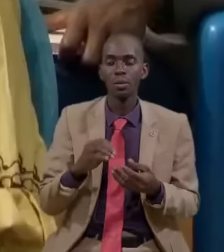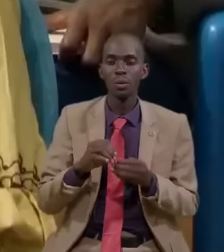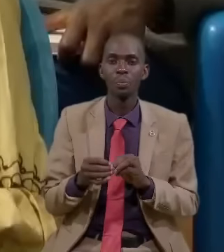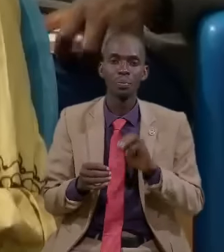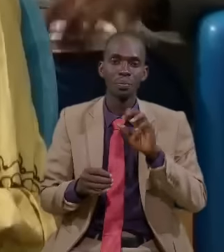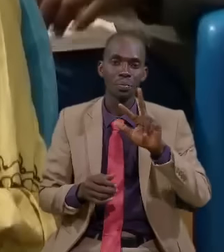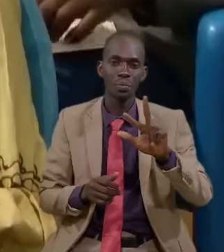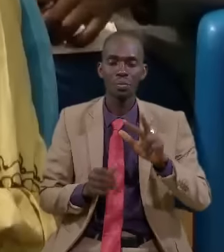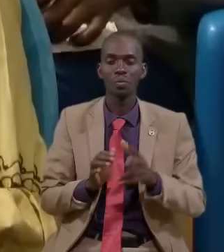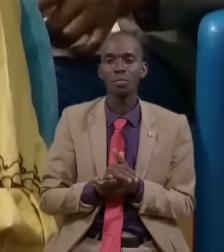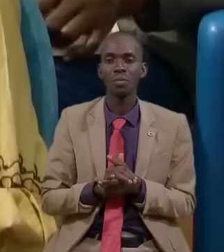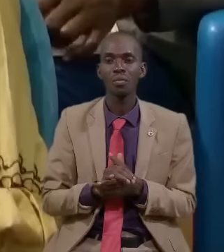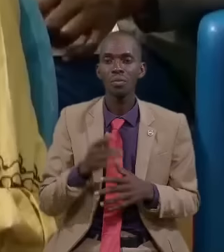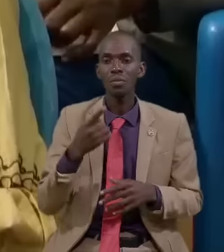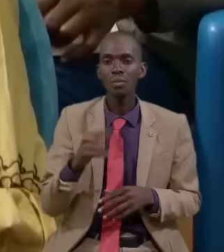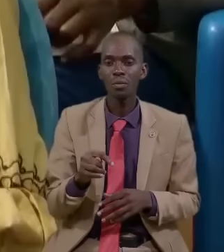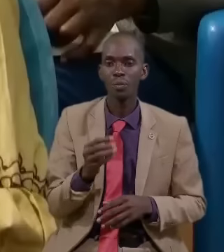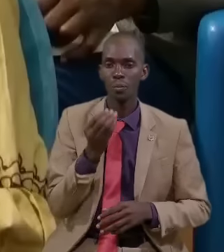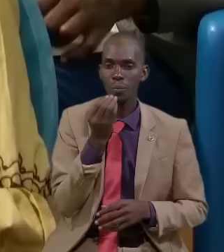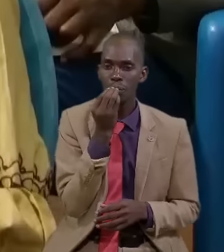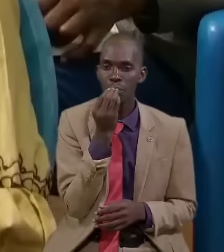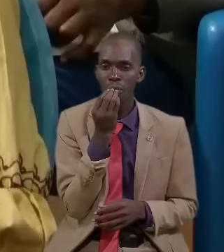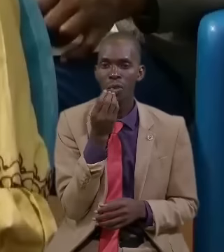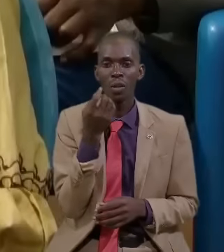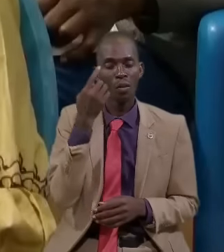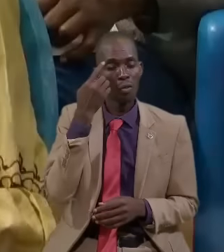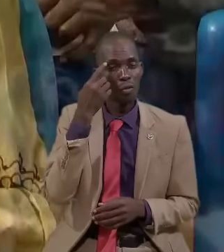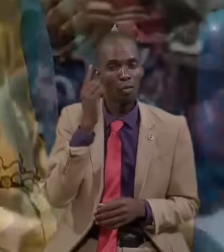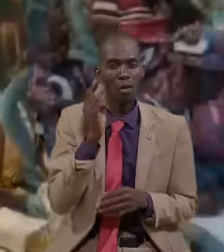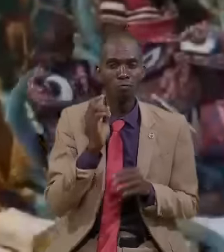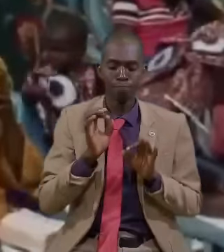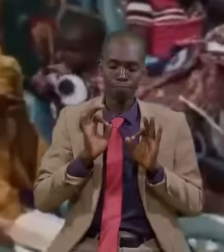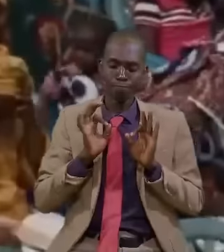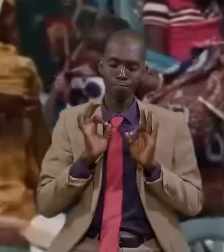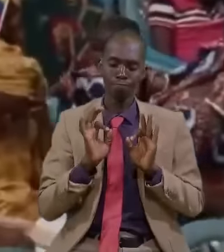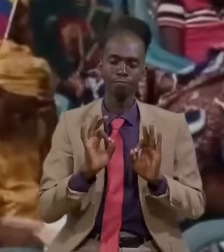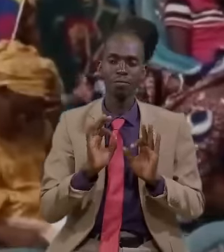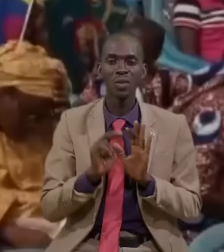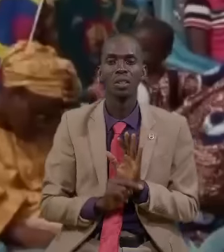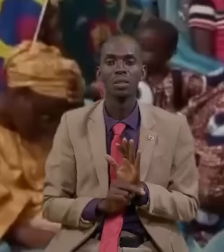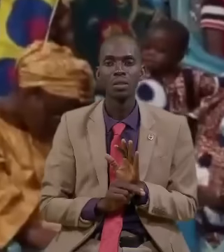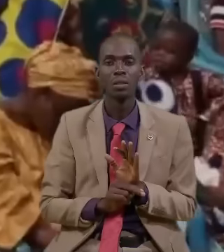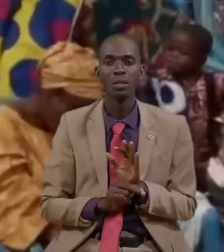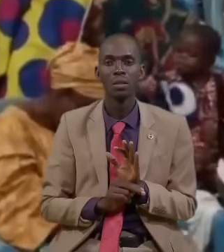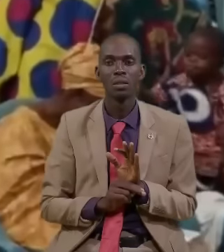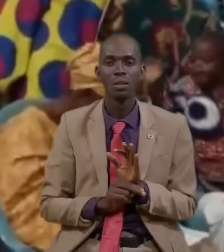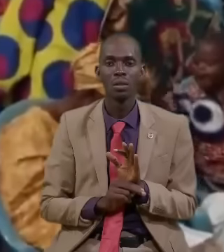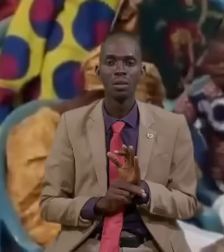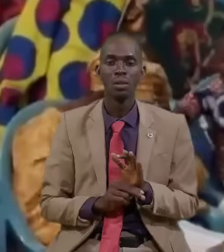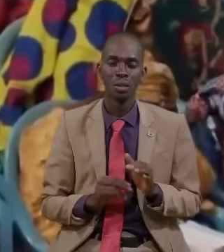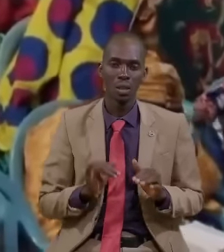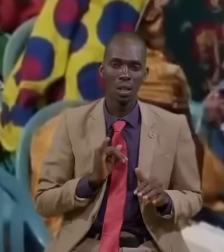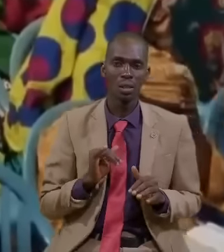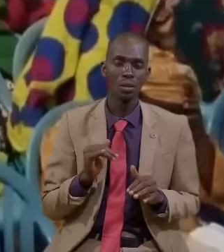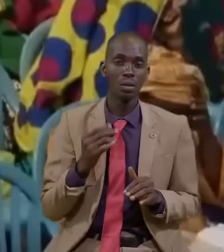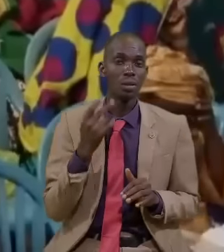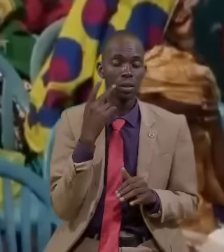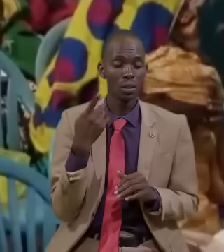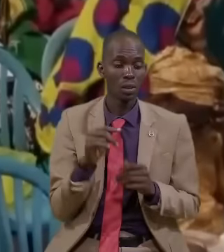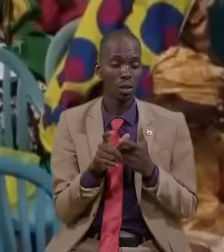the food for fitness. The food for fitness. Any athlete will tell you. You see